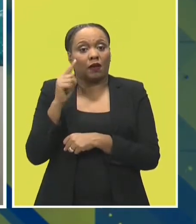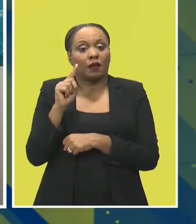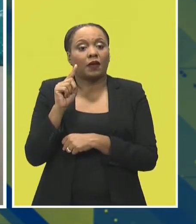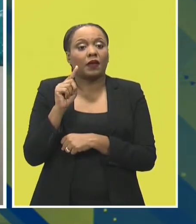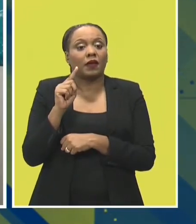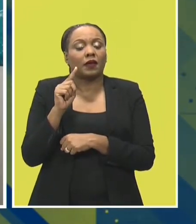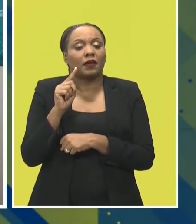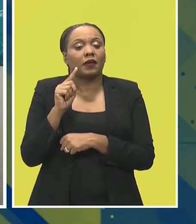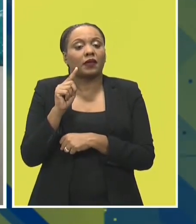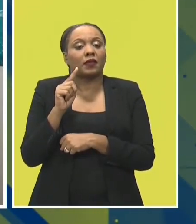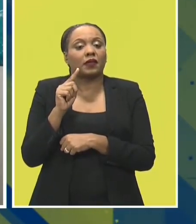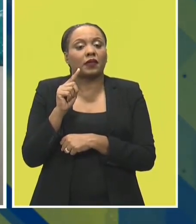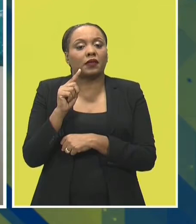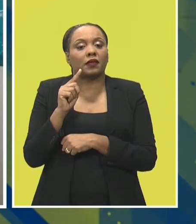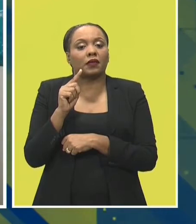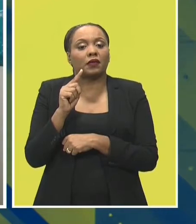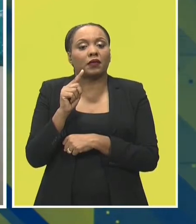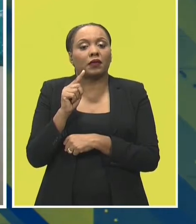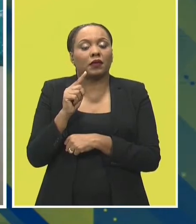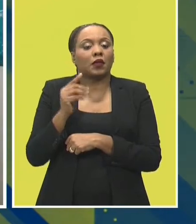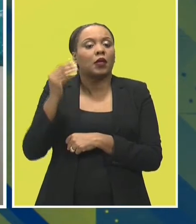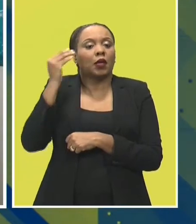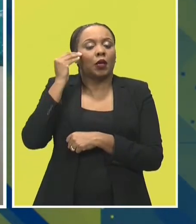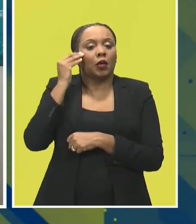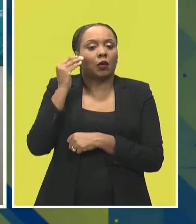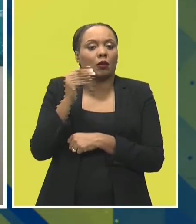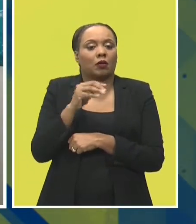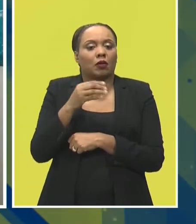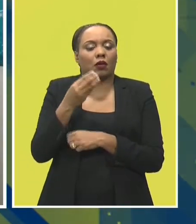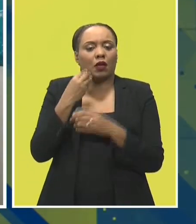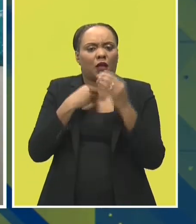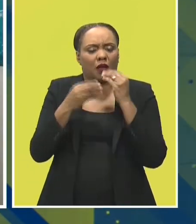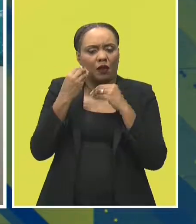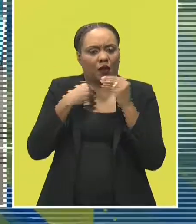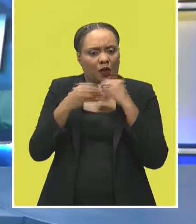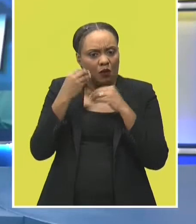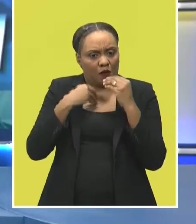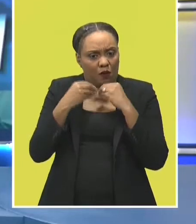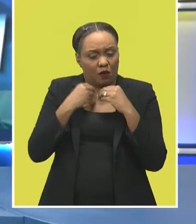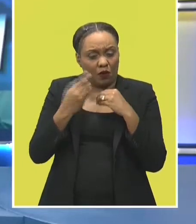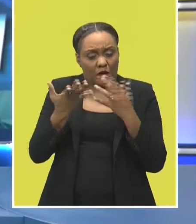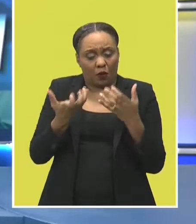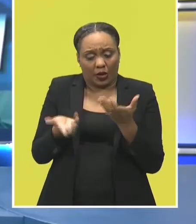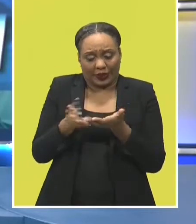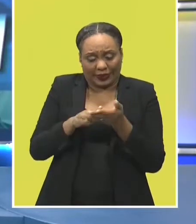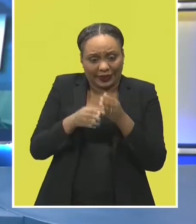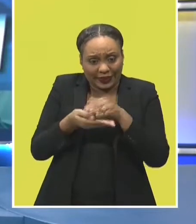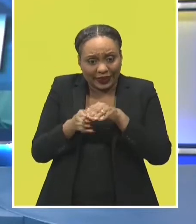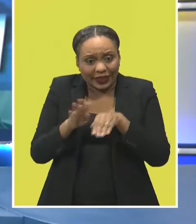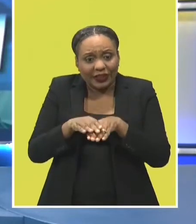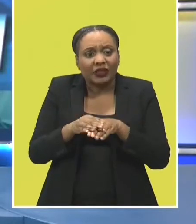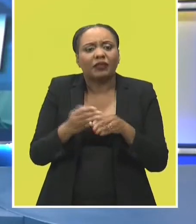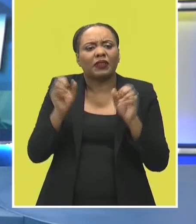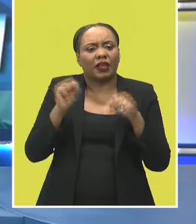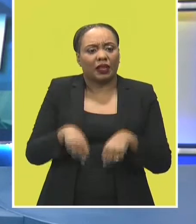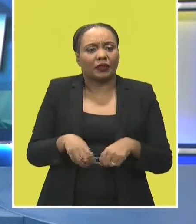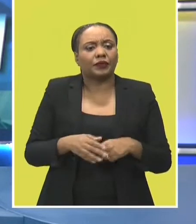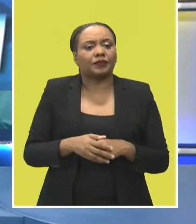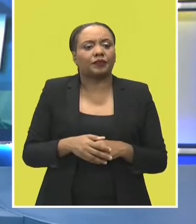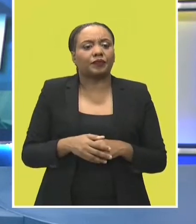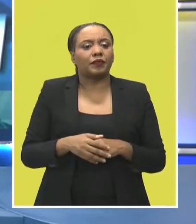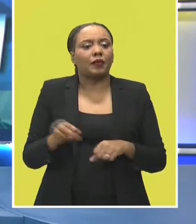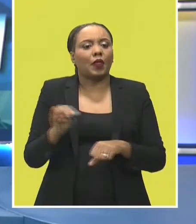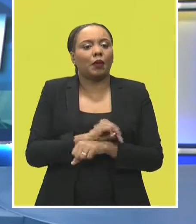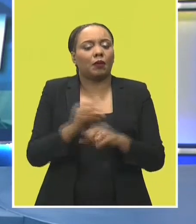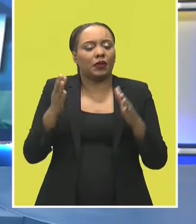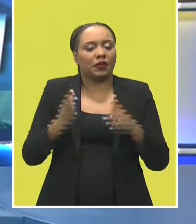very leaky bagasse or fiber-based food packaging we have here. Minister of Maritime Affairs and the Blue Economy, Kirk